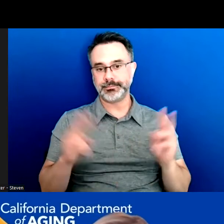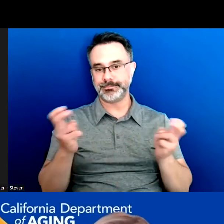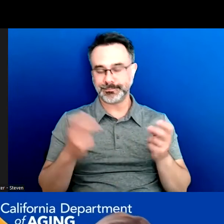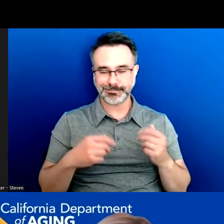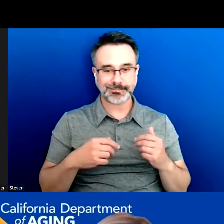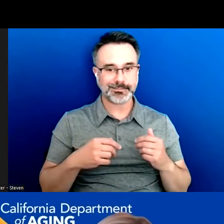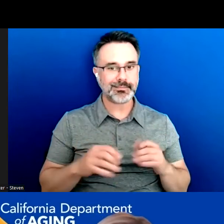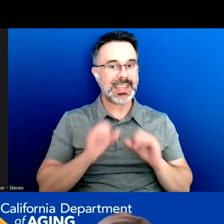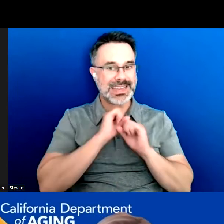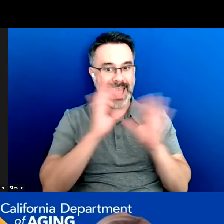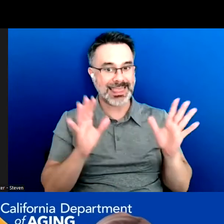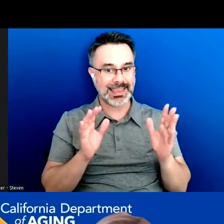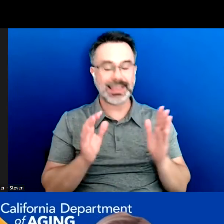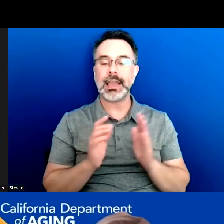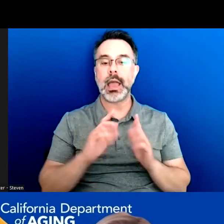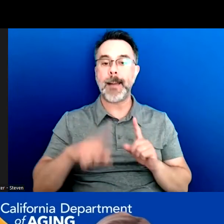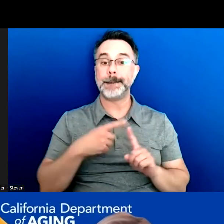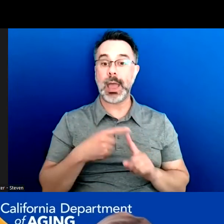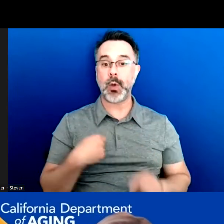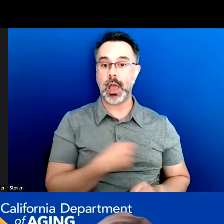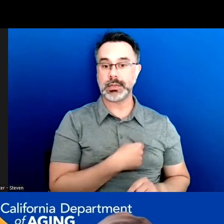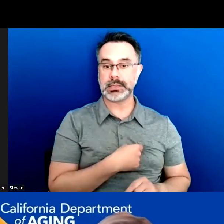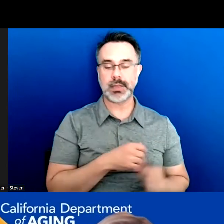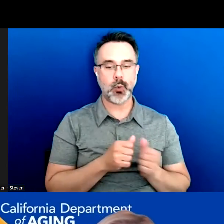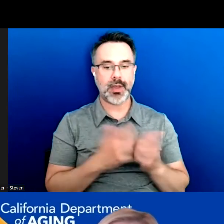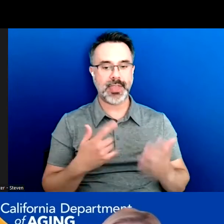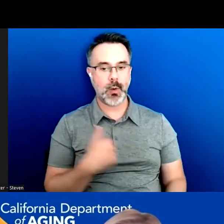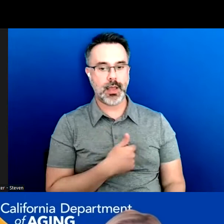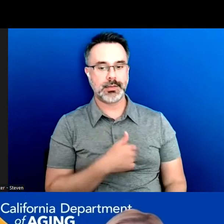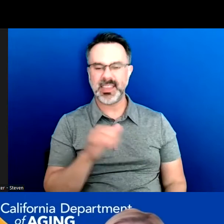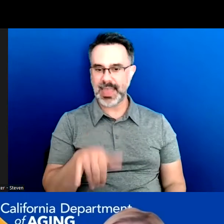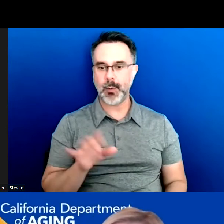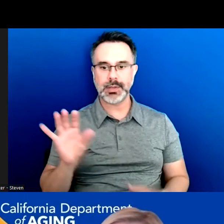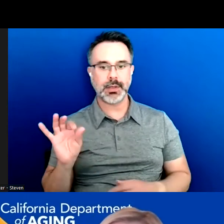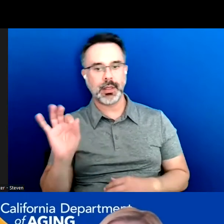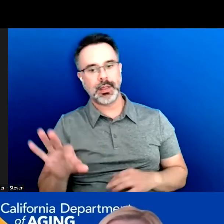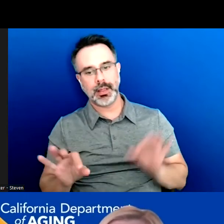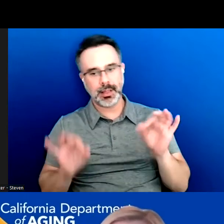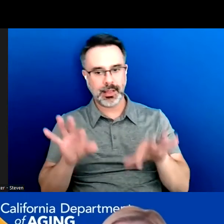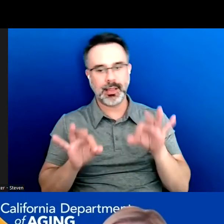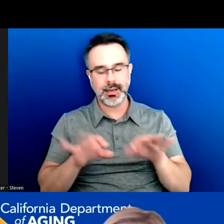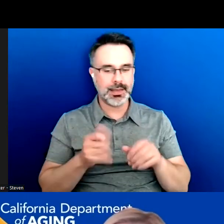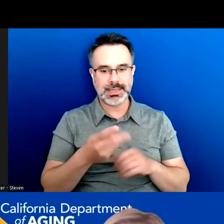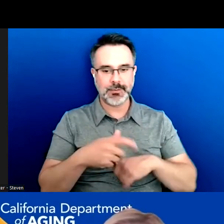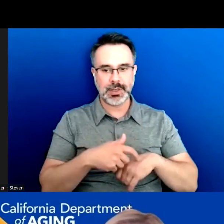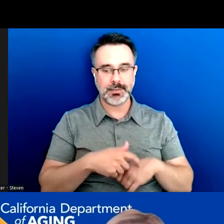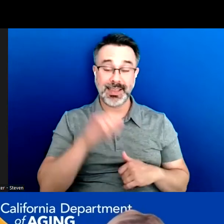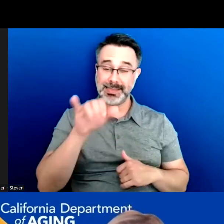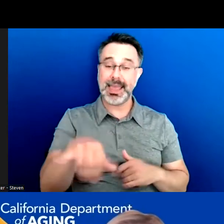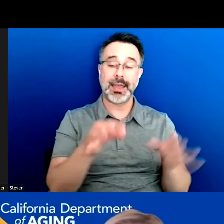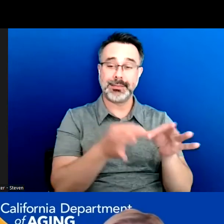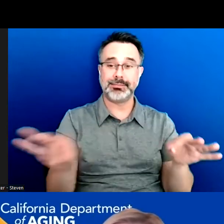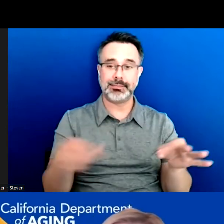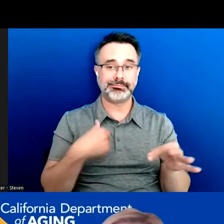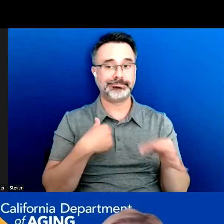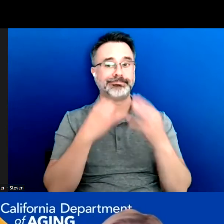us without us, was mentioned several times, and that's something that I hold dear, and our team